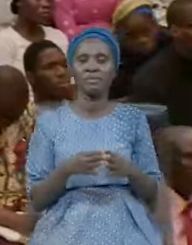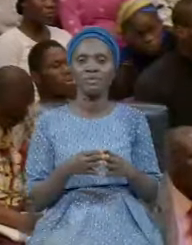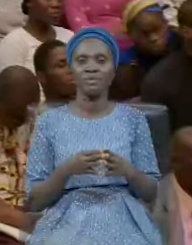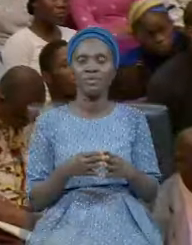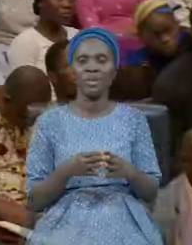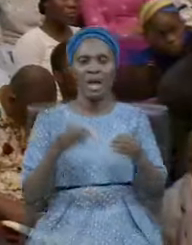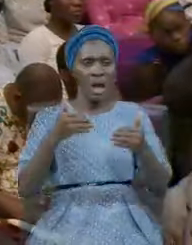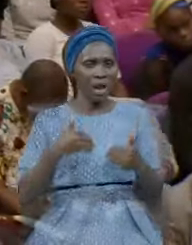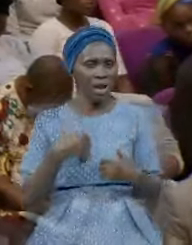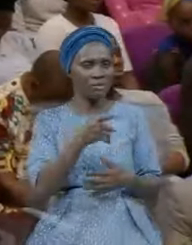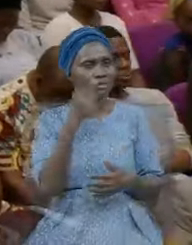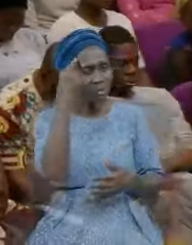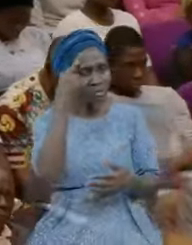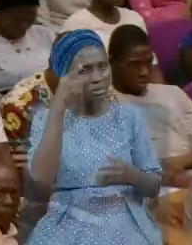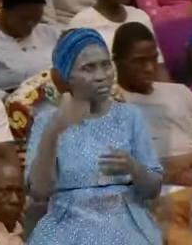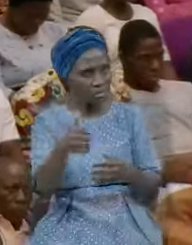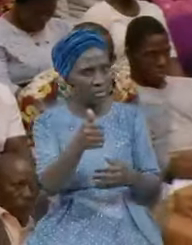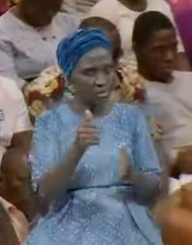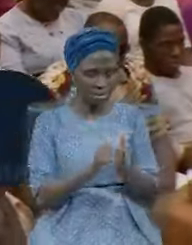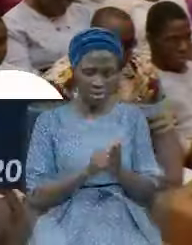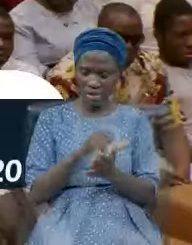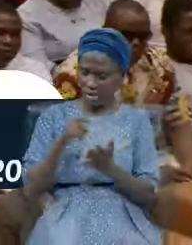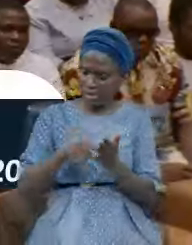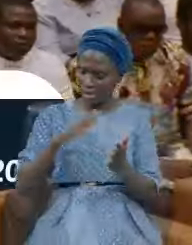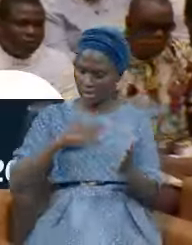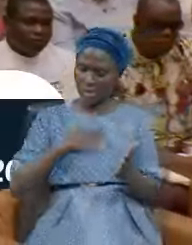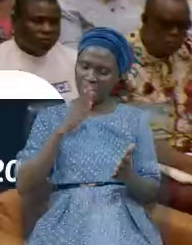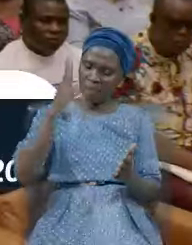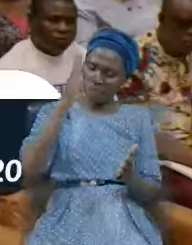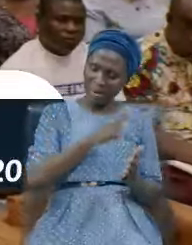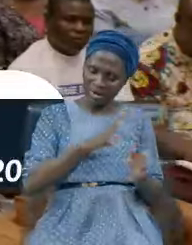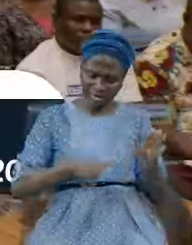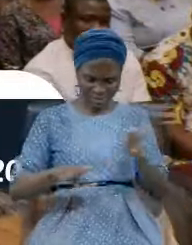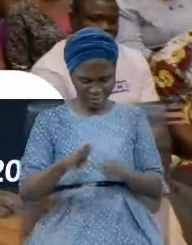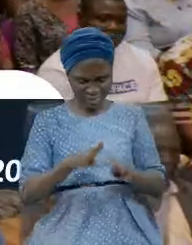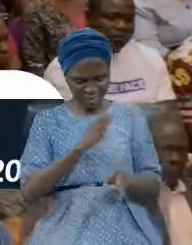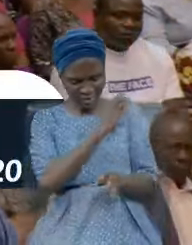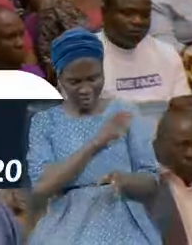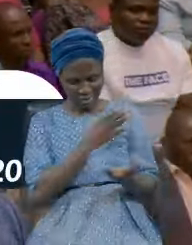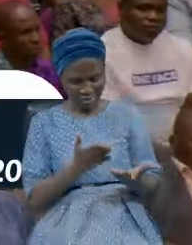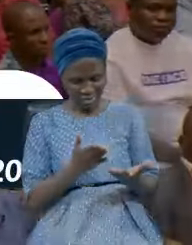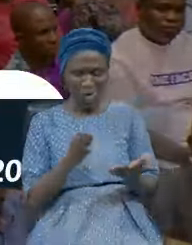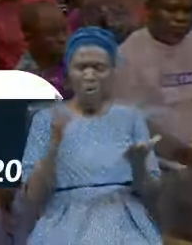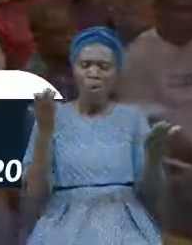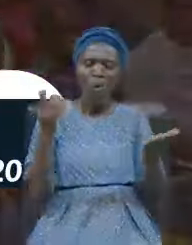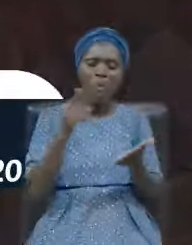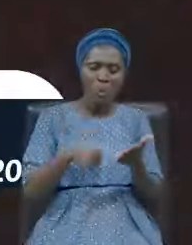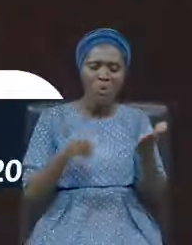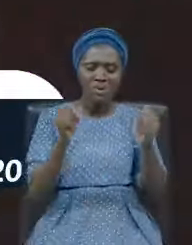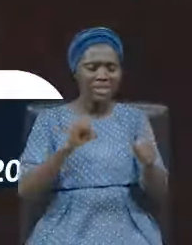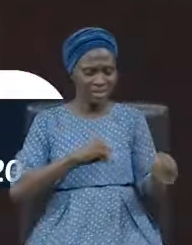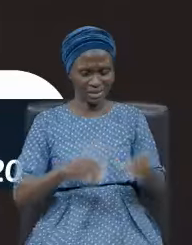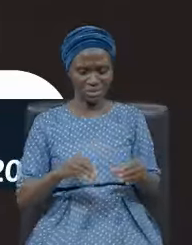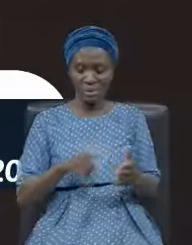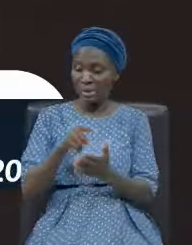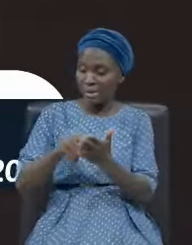bad habit, it's mine, what can I do? This is my way of living, it's